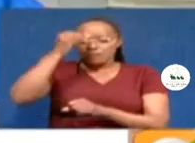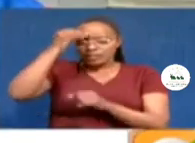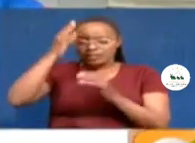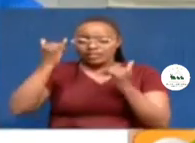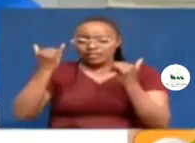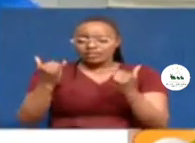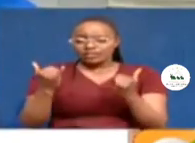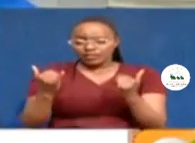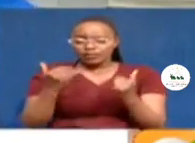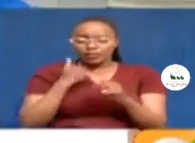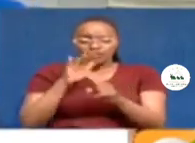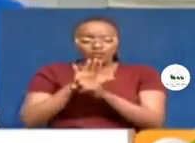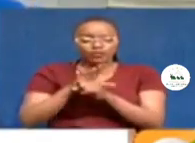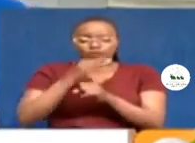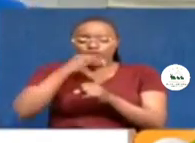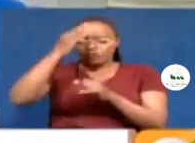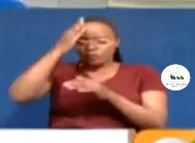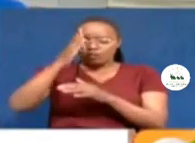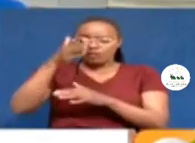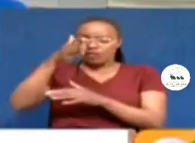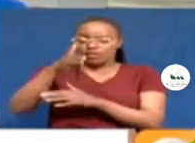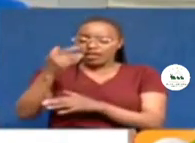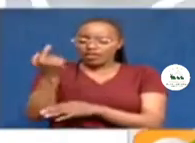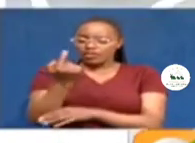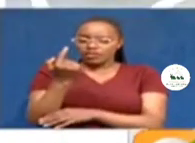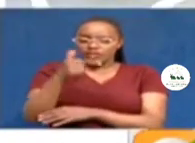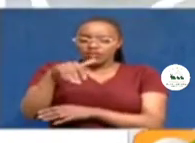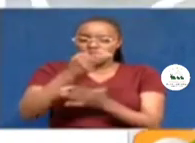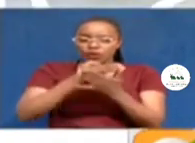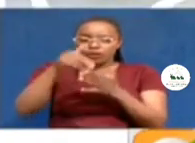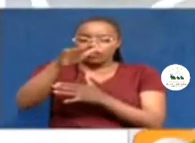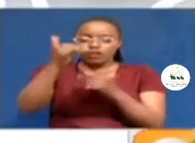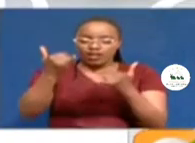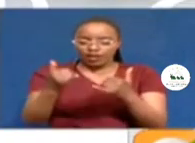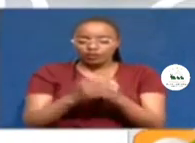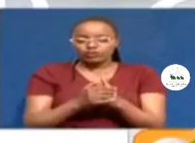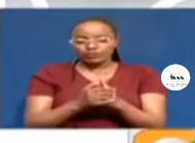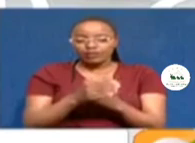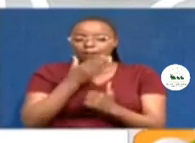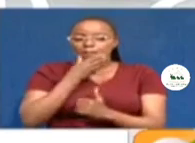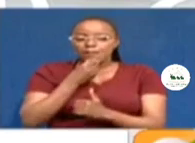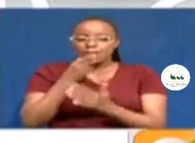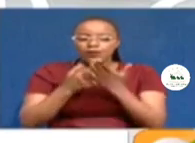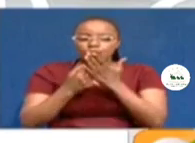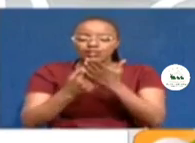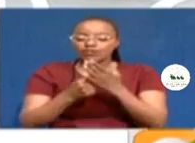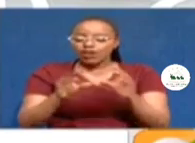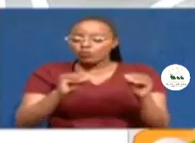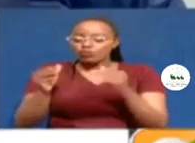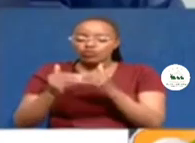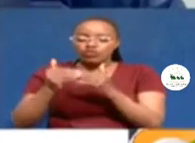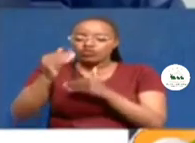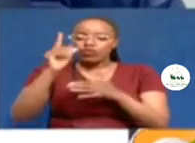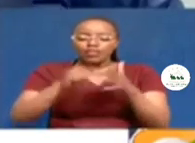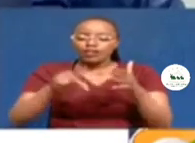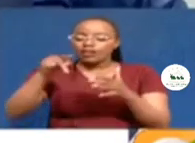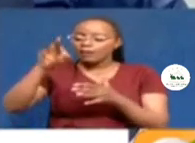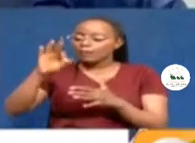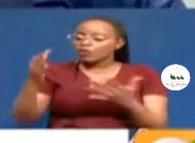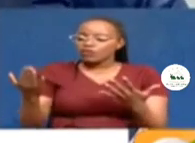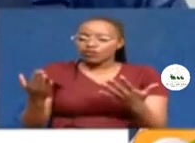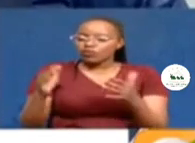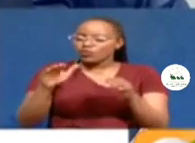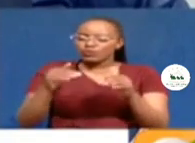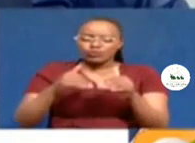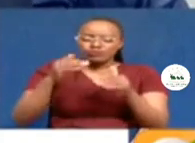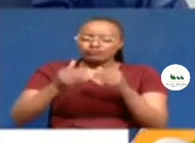now owning the pulpits. All right, gentlemen, let's discuss going forward. Prof, you know, going